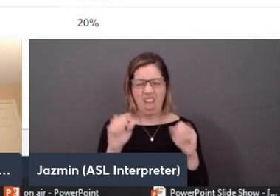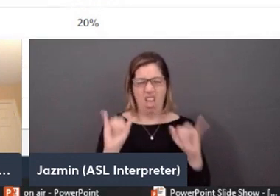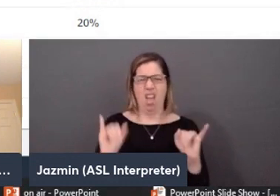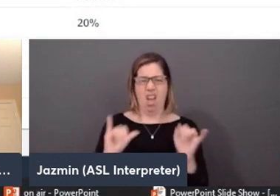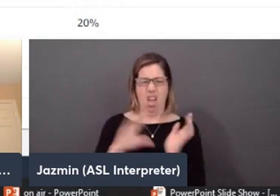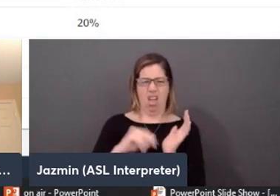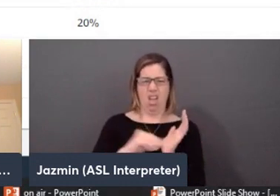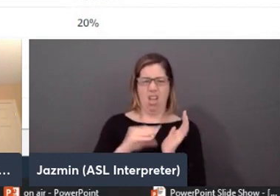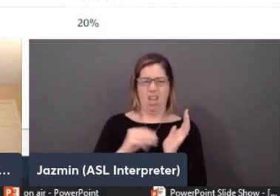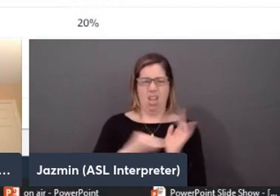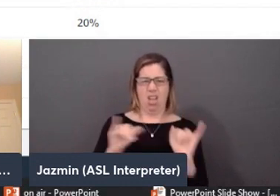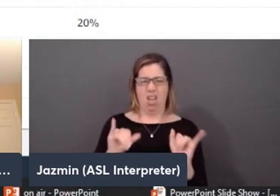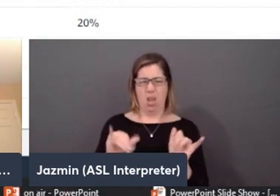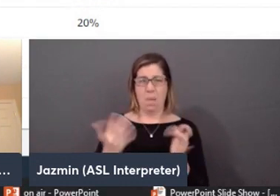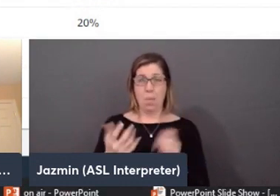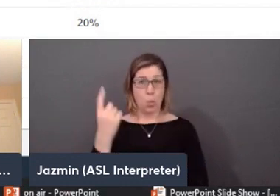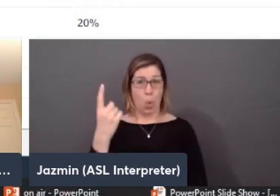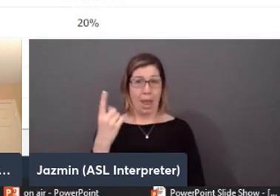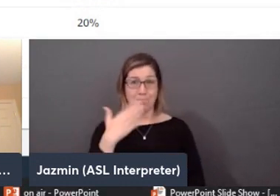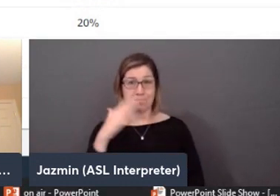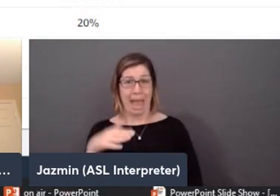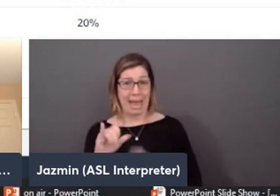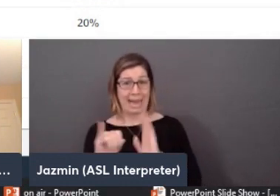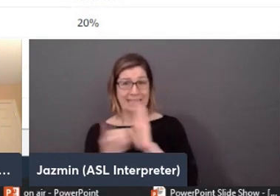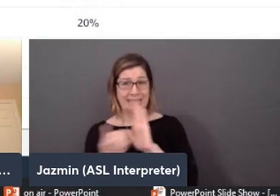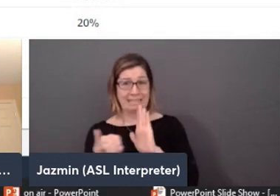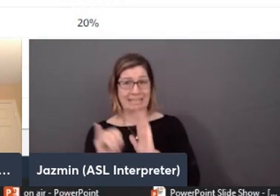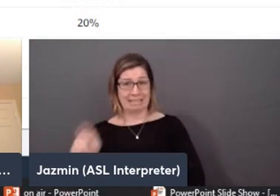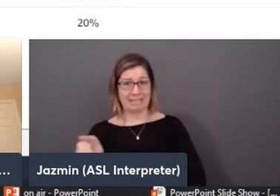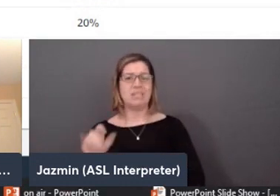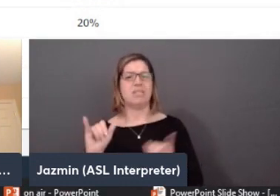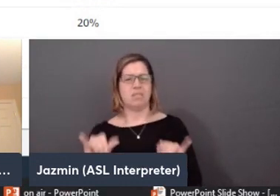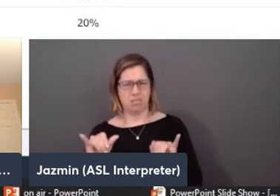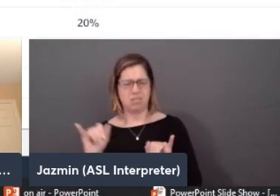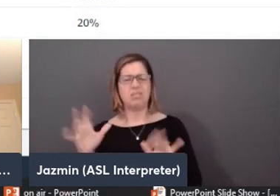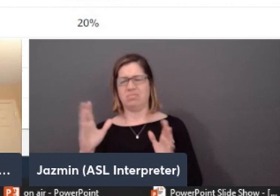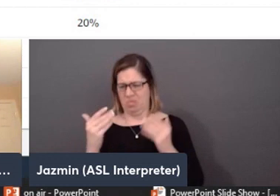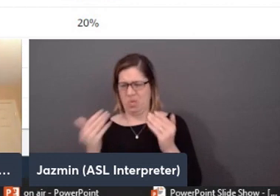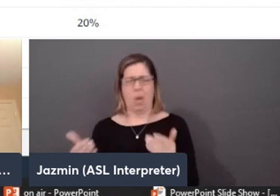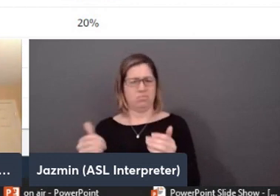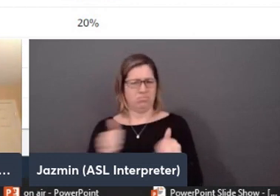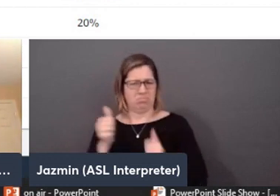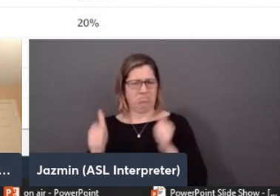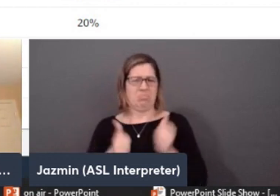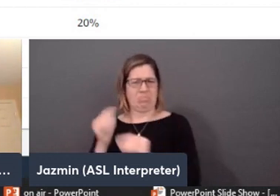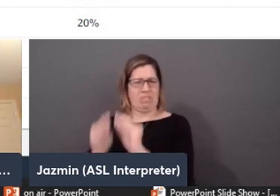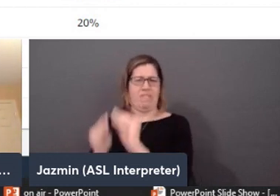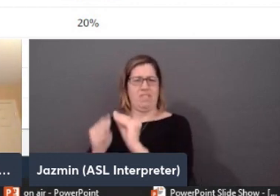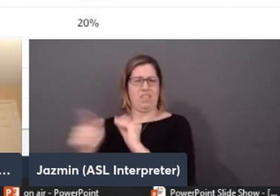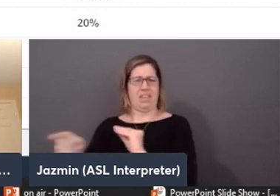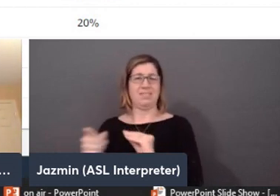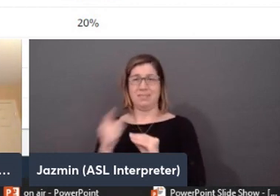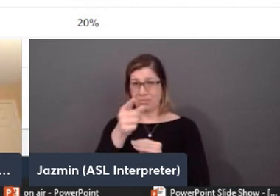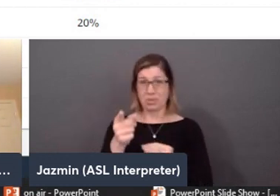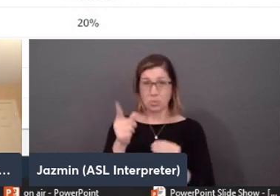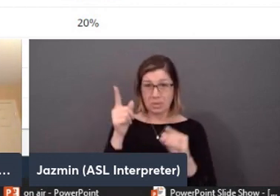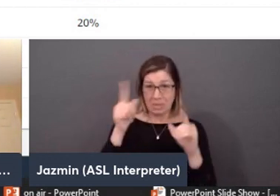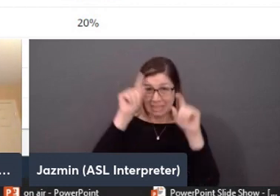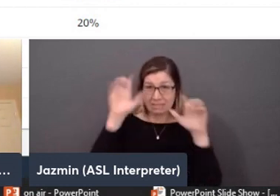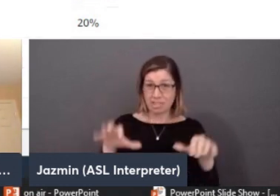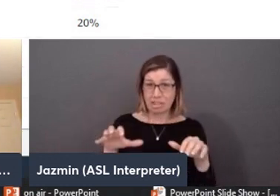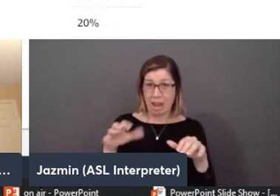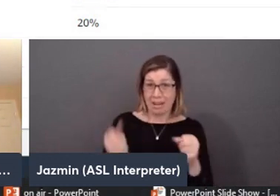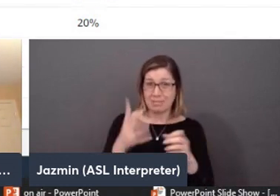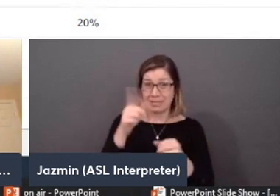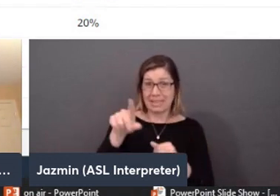have just one bad identity, and you can take action on that. You'd be surprised how easy some of these problems are. You flip it on, you realize you don't have